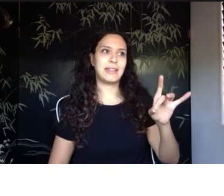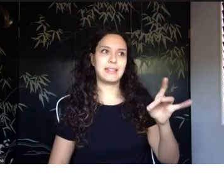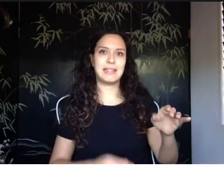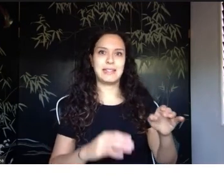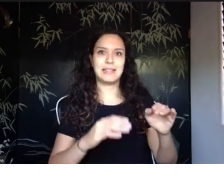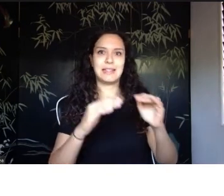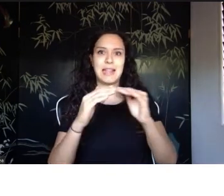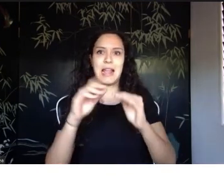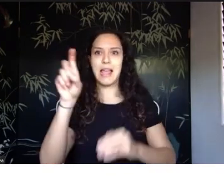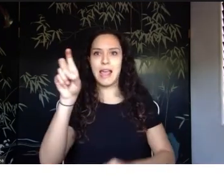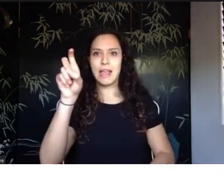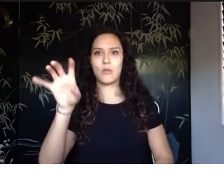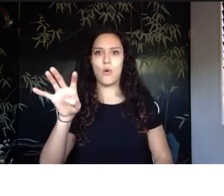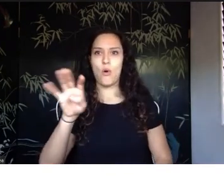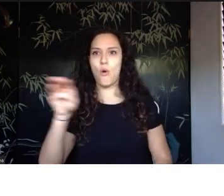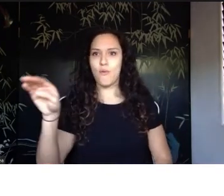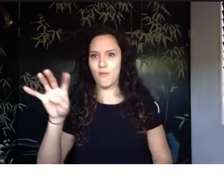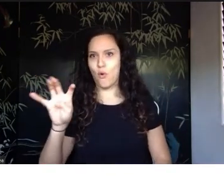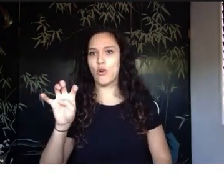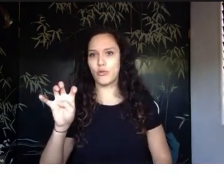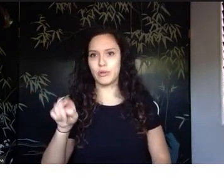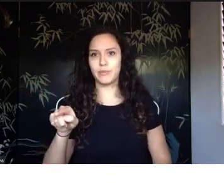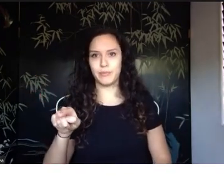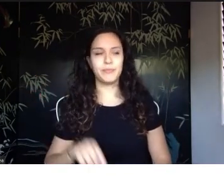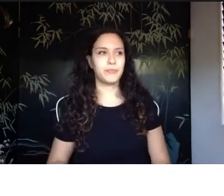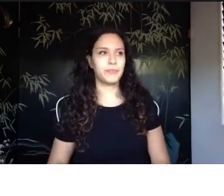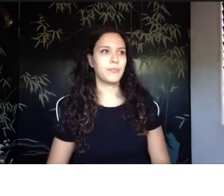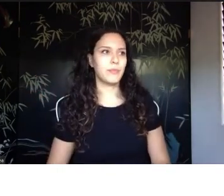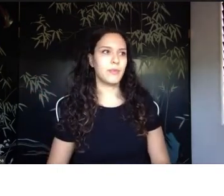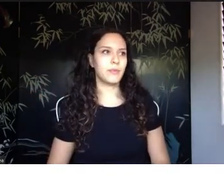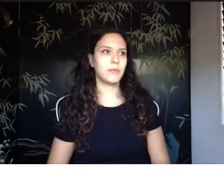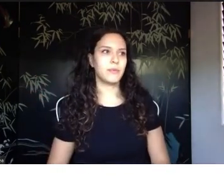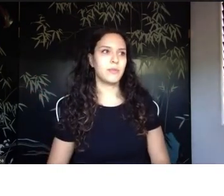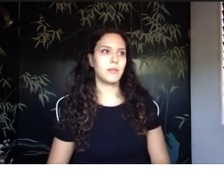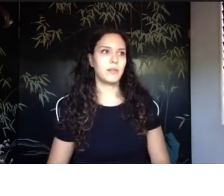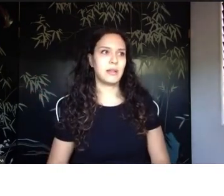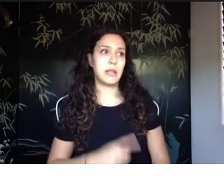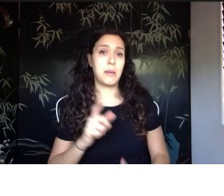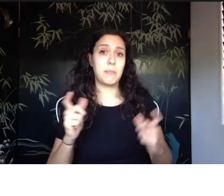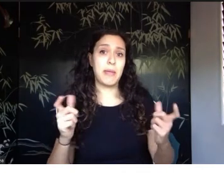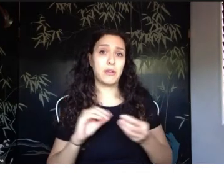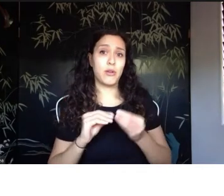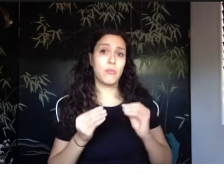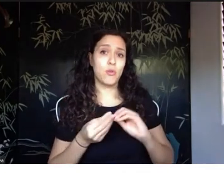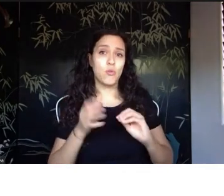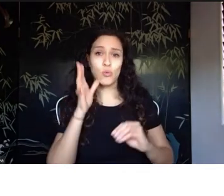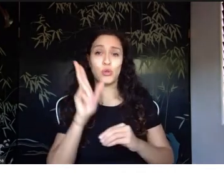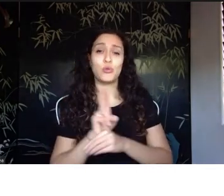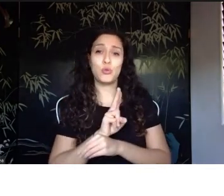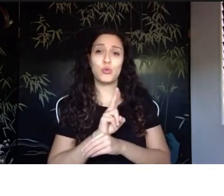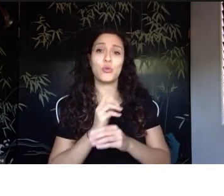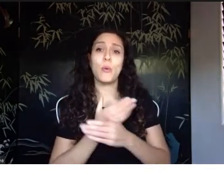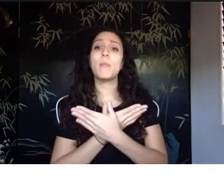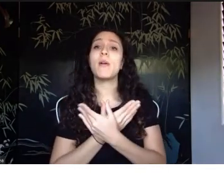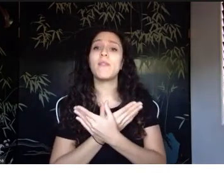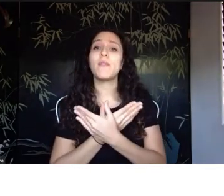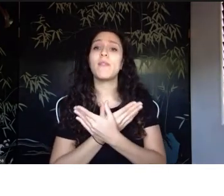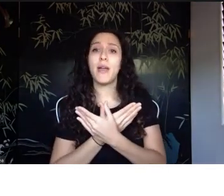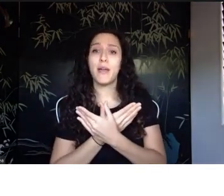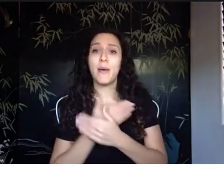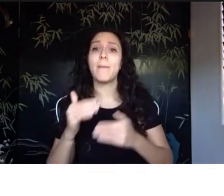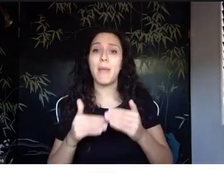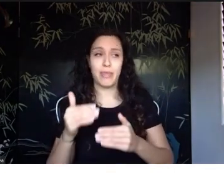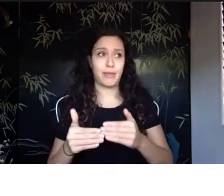of 400? Okay, let's do our butterfly method. These are big numbers. Okay, so